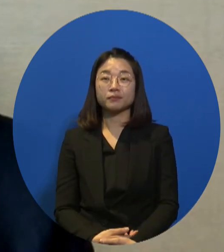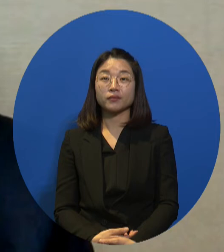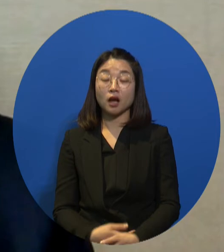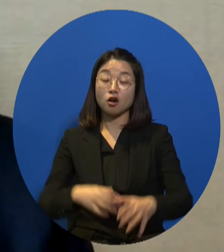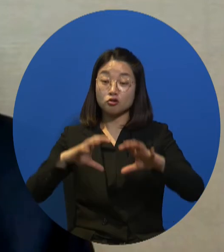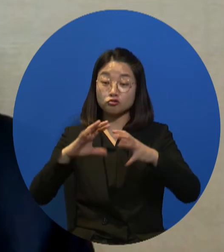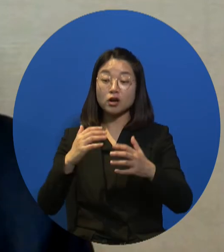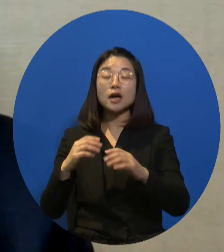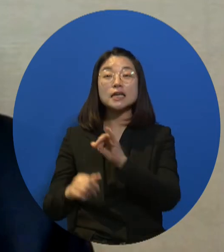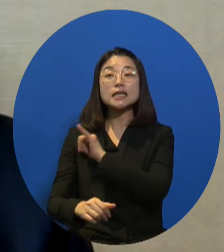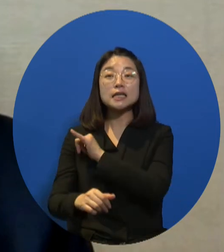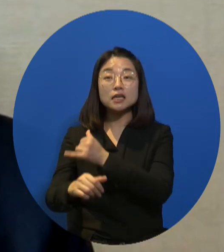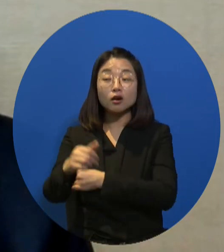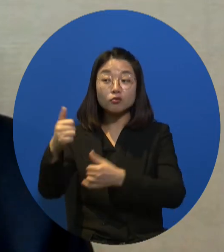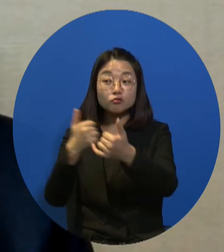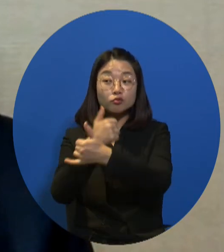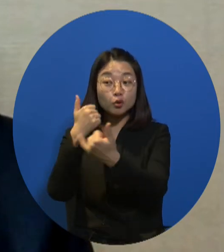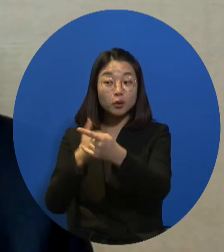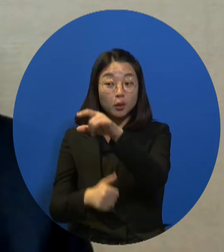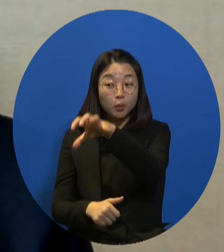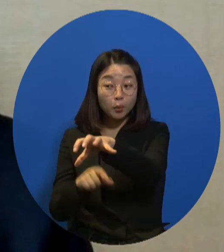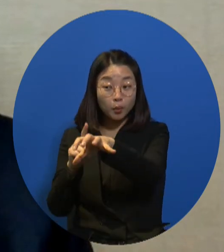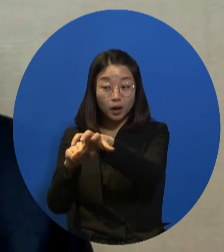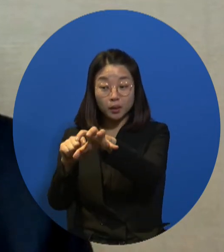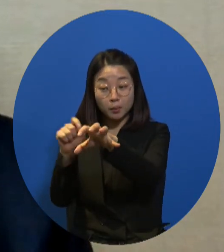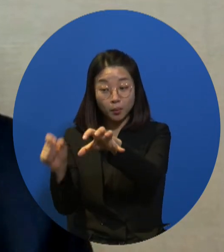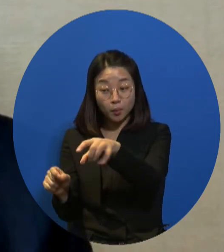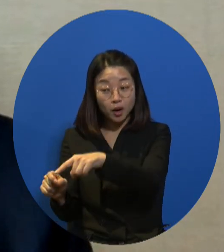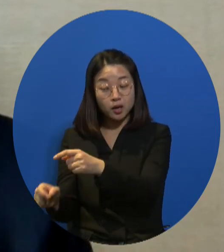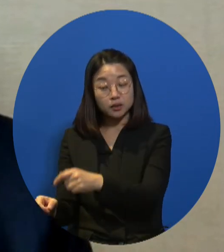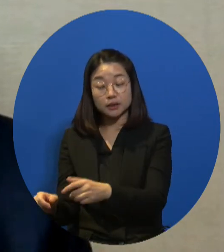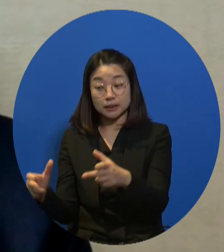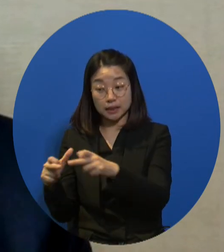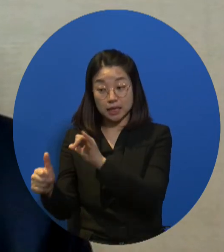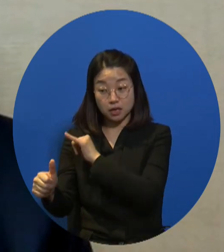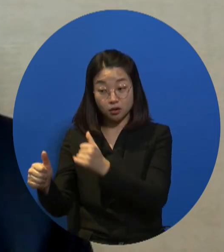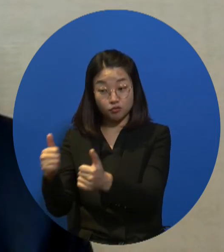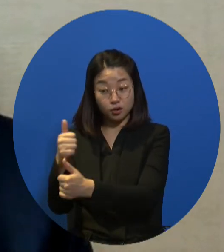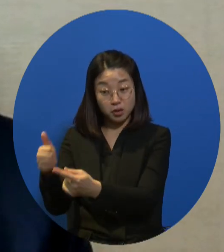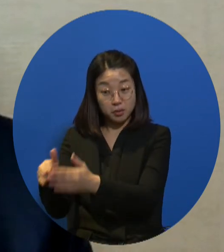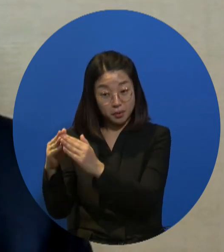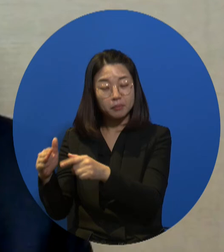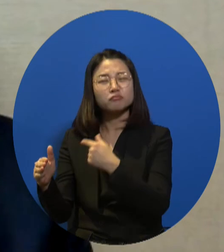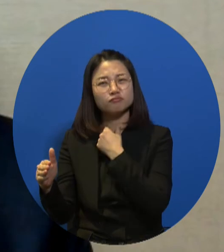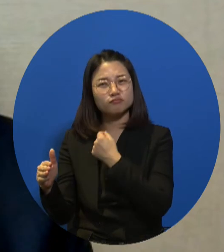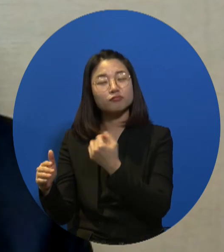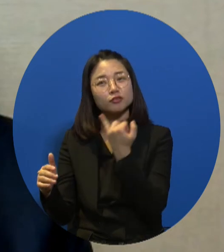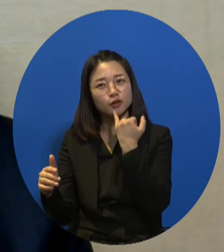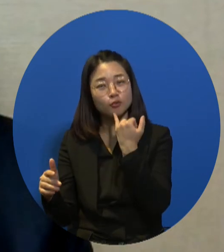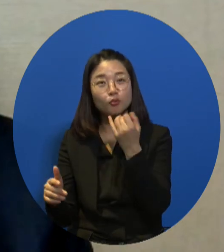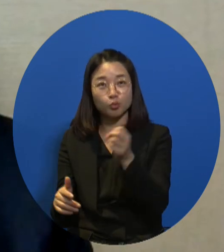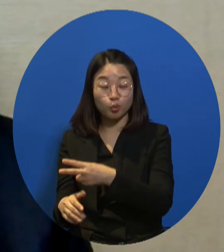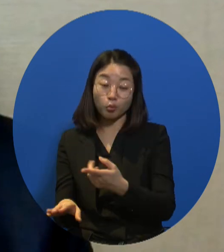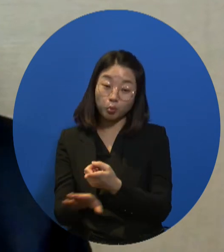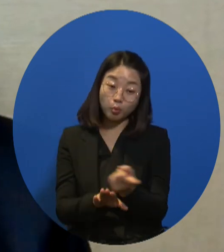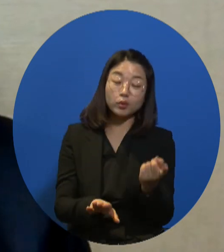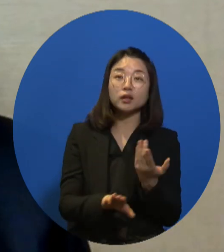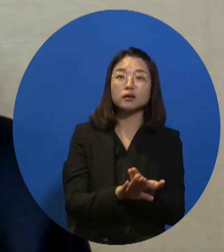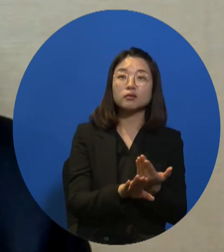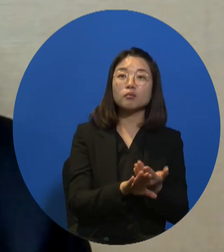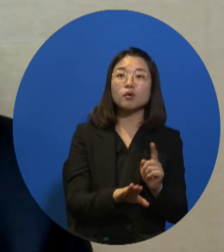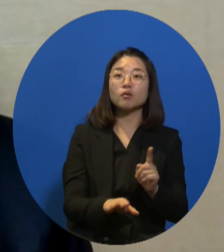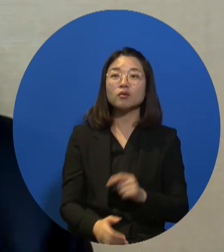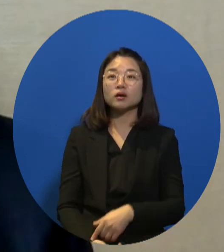may utilize the National Human Rights Commission, or we may create a separate independent body for monitoring and